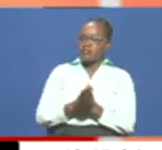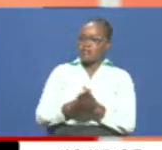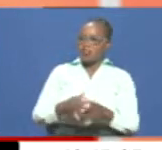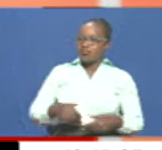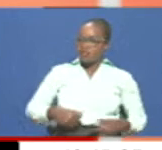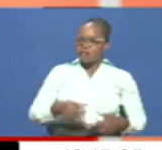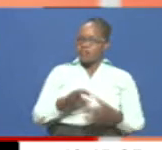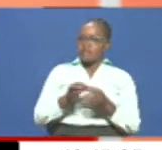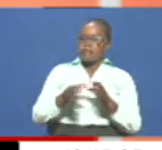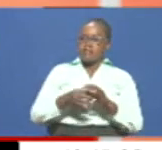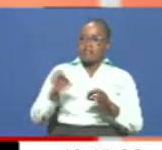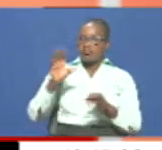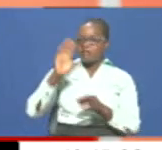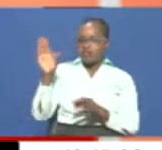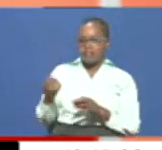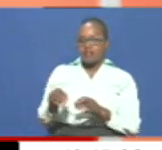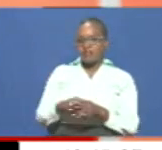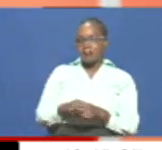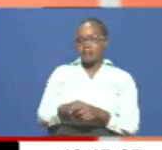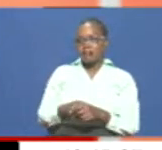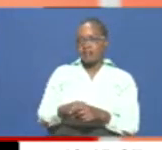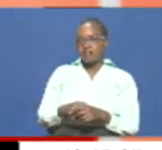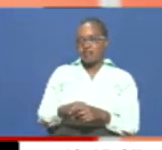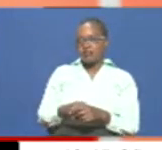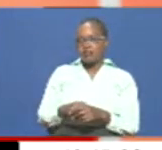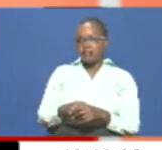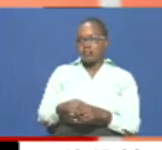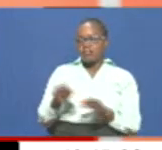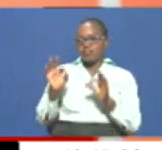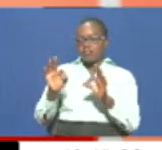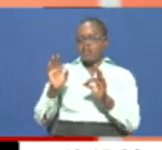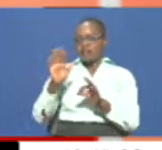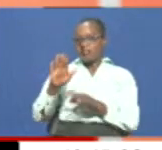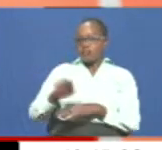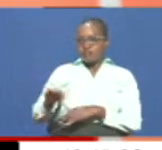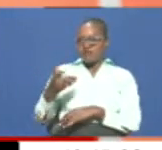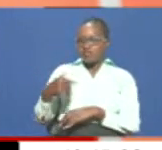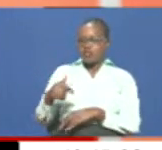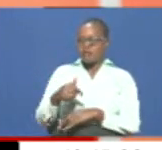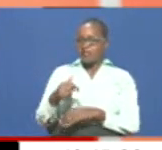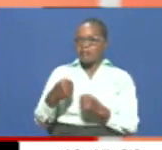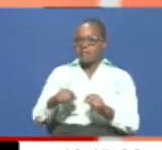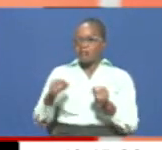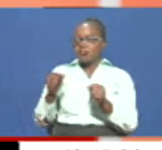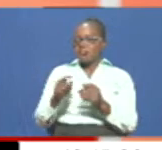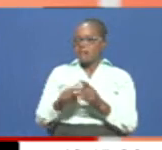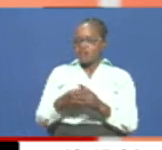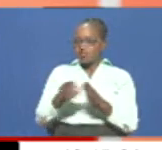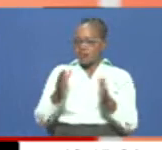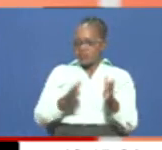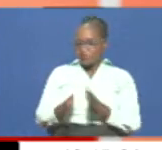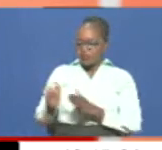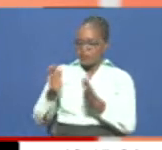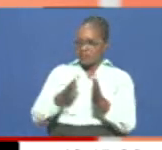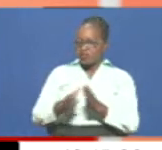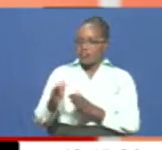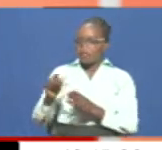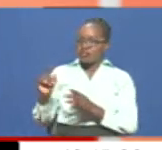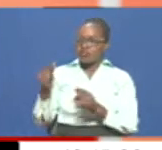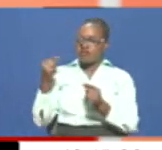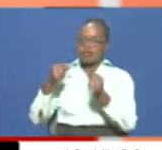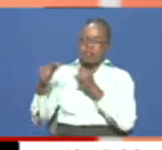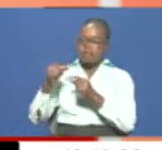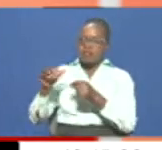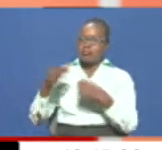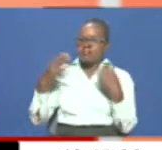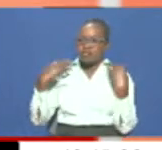held in Africa. We are saying that's a great place for us to be able to start preparing a new generation of sports people. Before COVID,